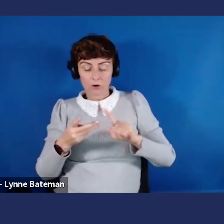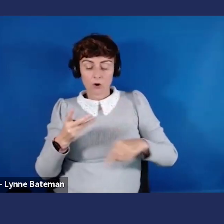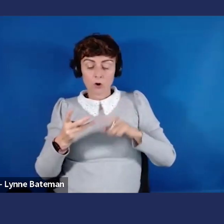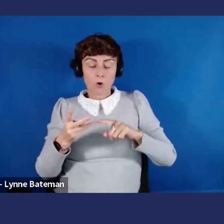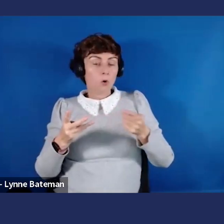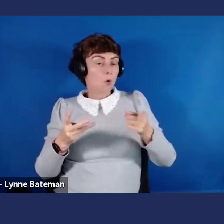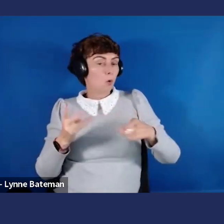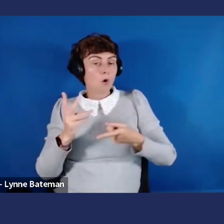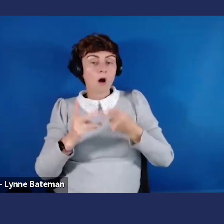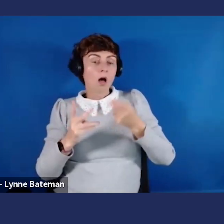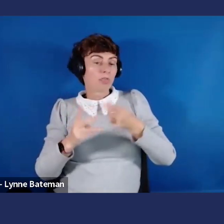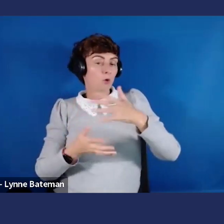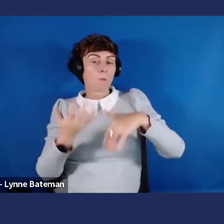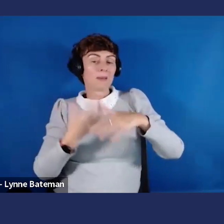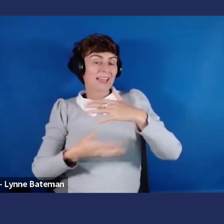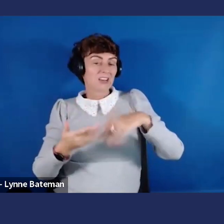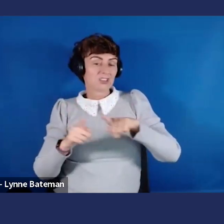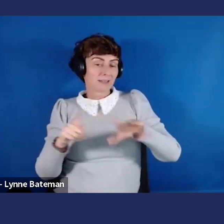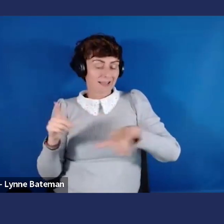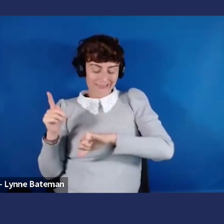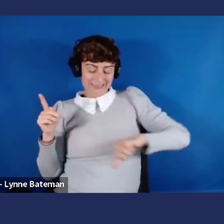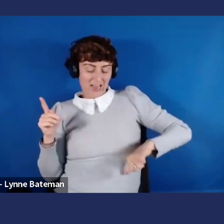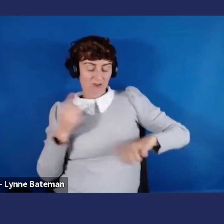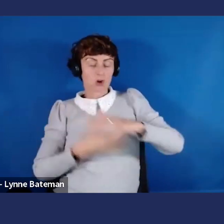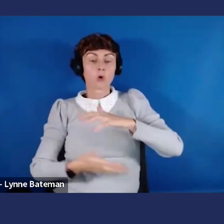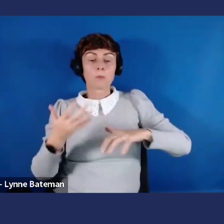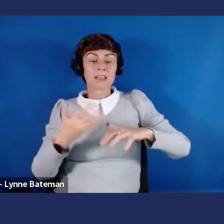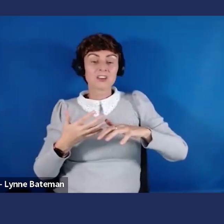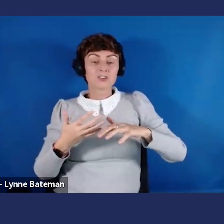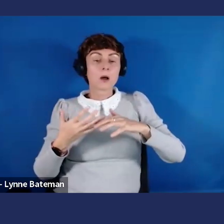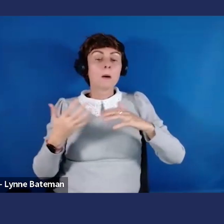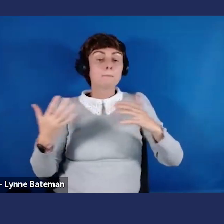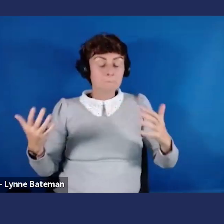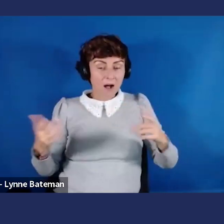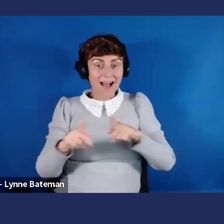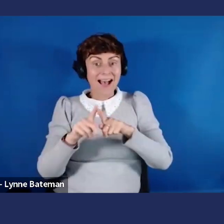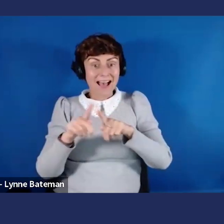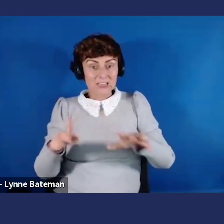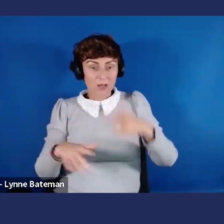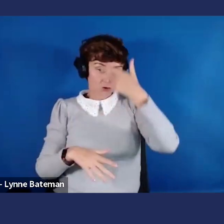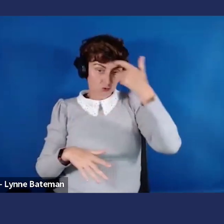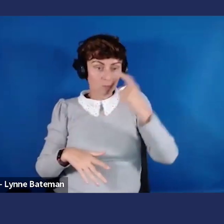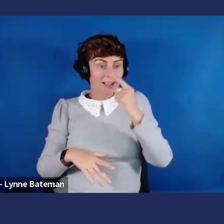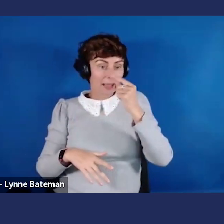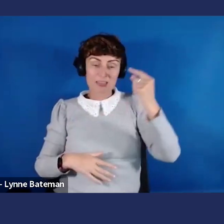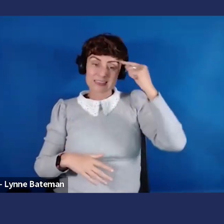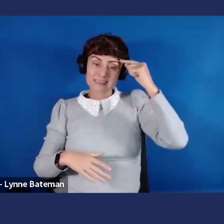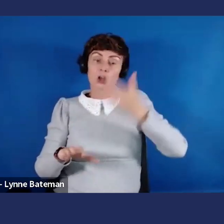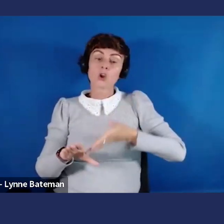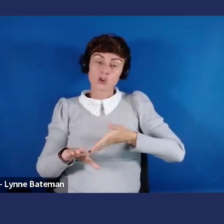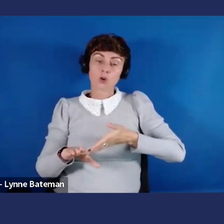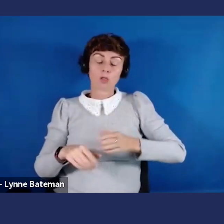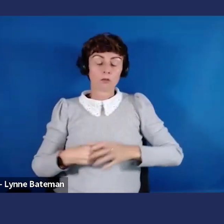type of birth, like a cesarean section. But it also refers, obviously, to the psychological impact of birth. And this is linked